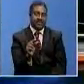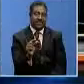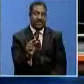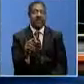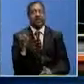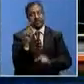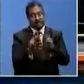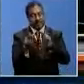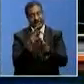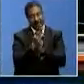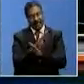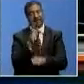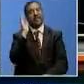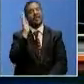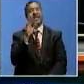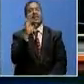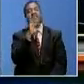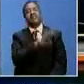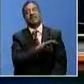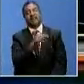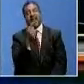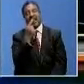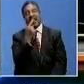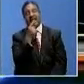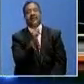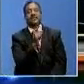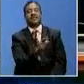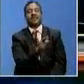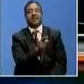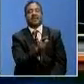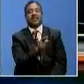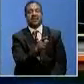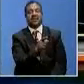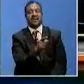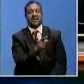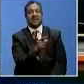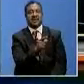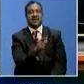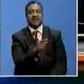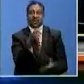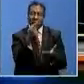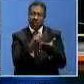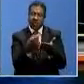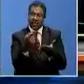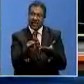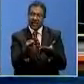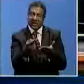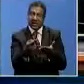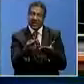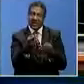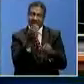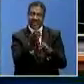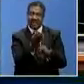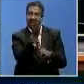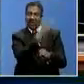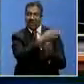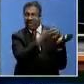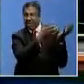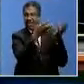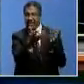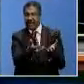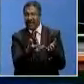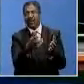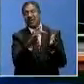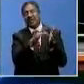Zambia will benefit, because the goods and the services also will start going, the